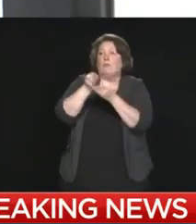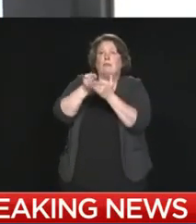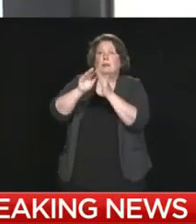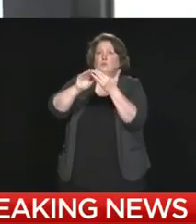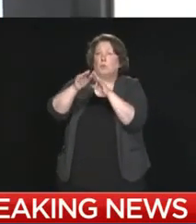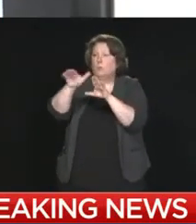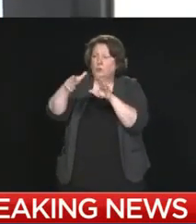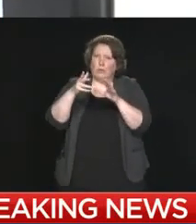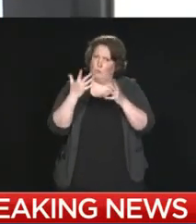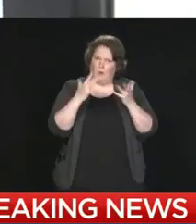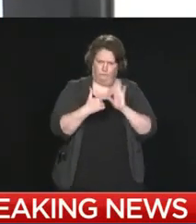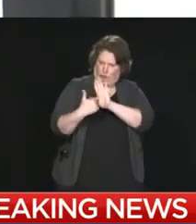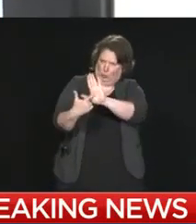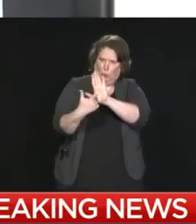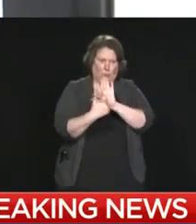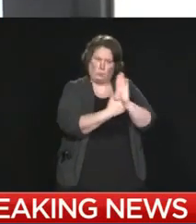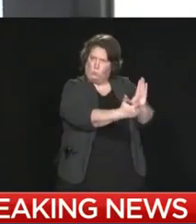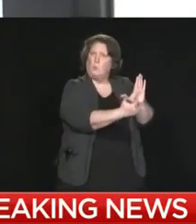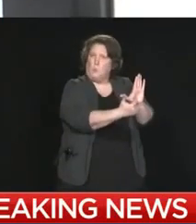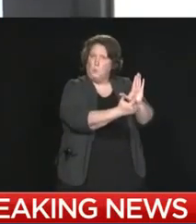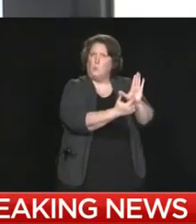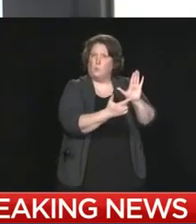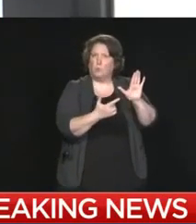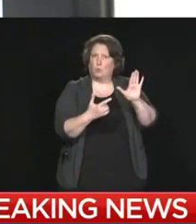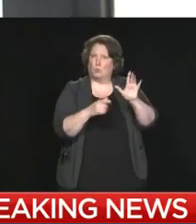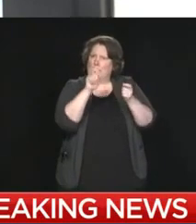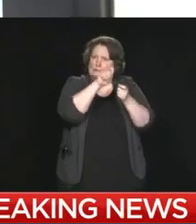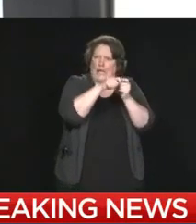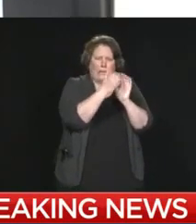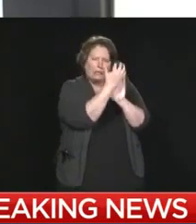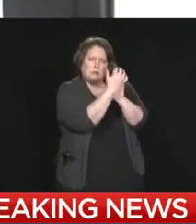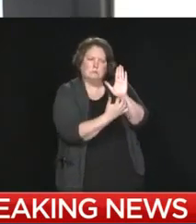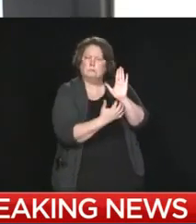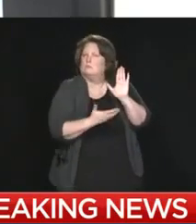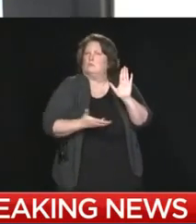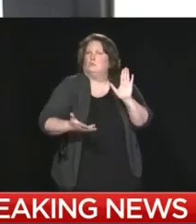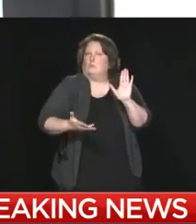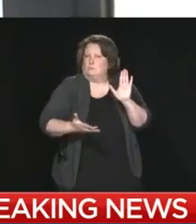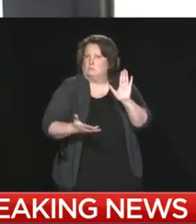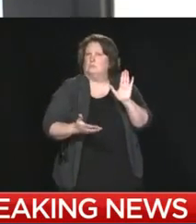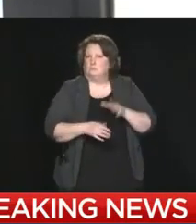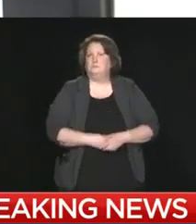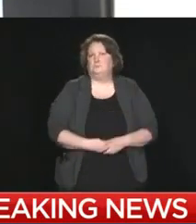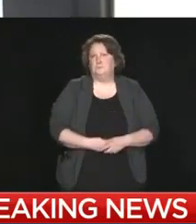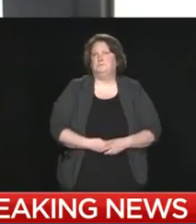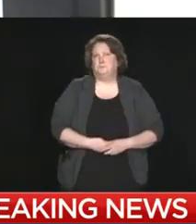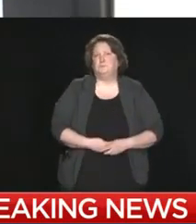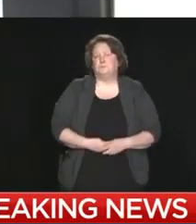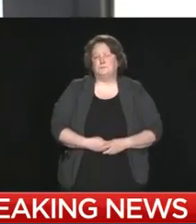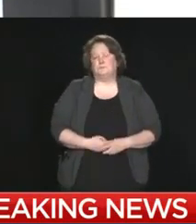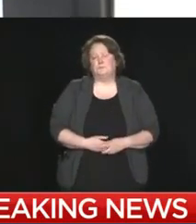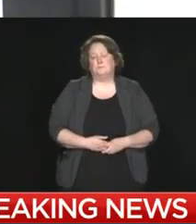Canadians are able to see how we're acting and reacting during this pandemic. The challenge